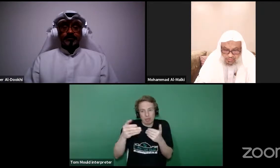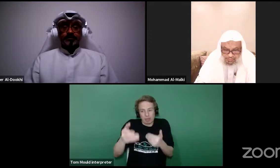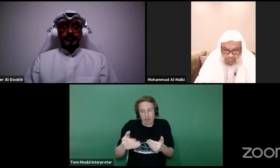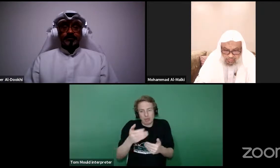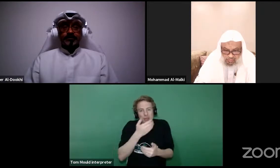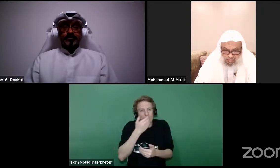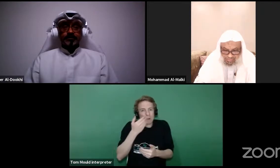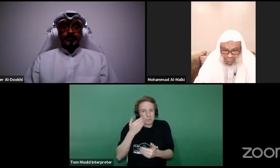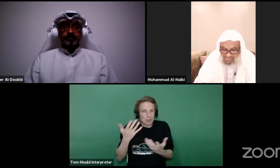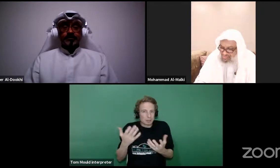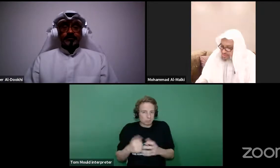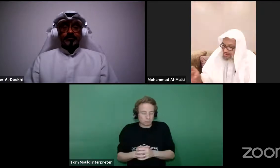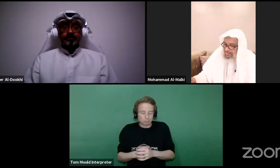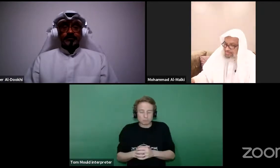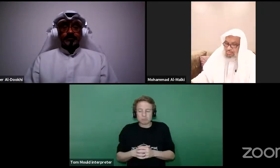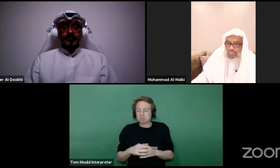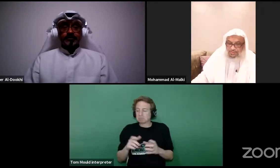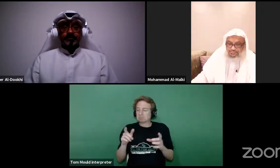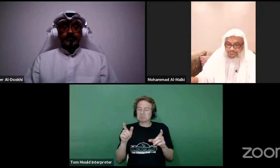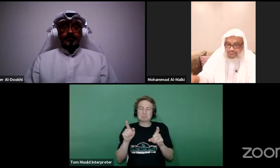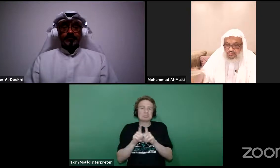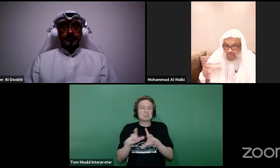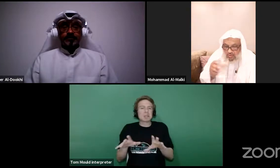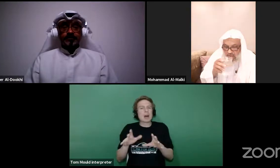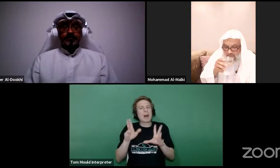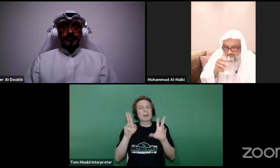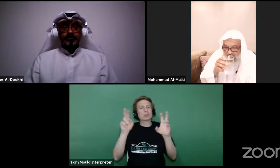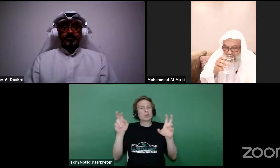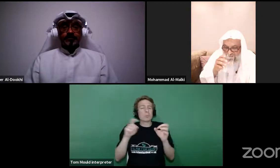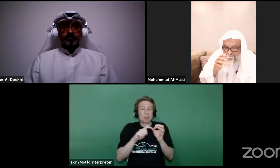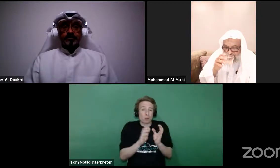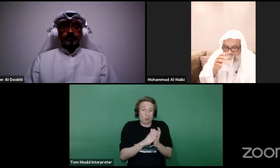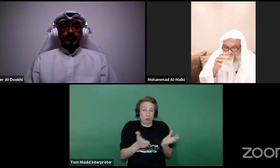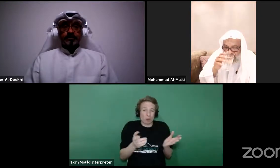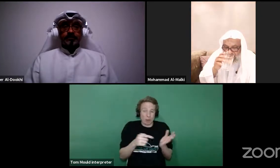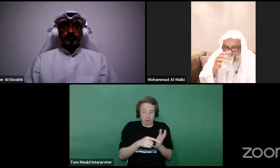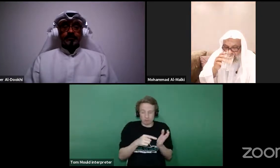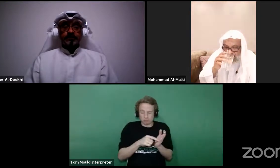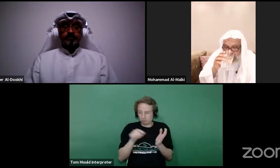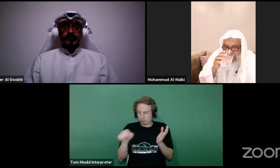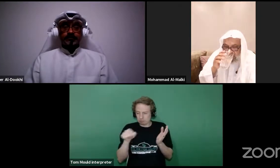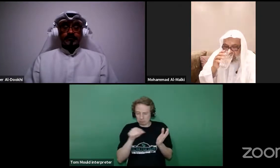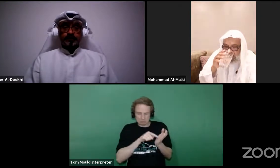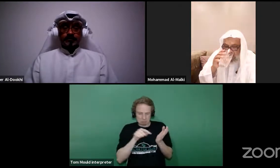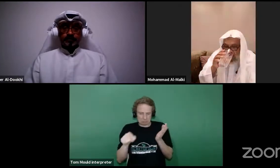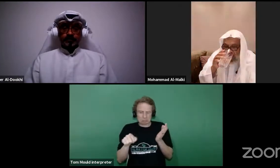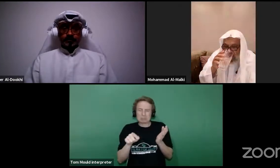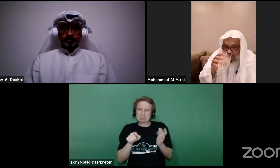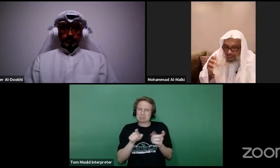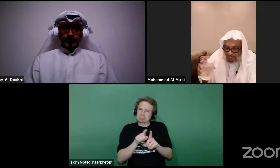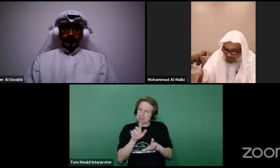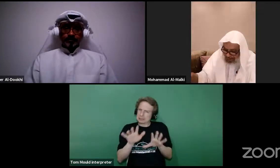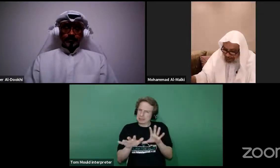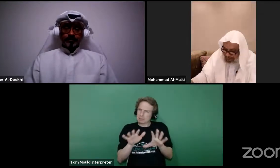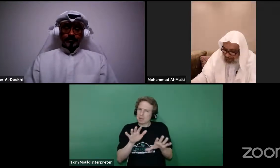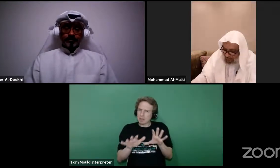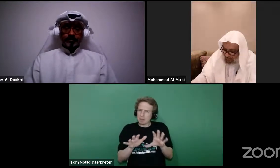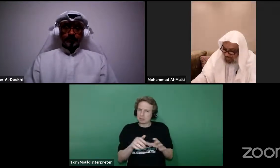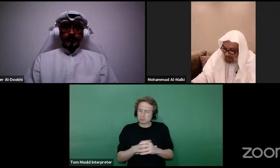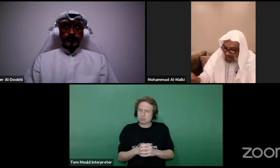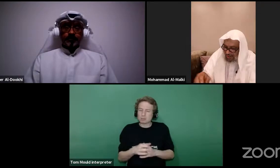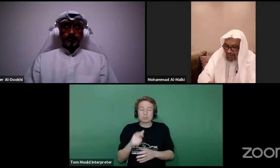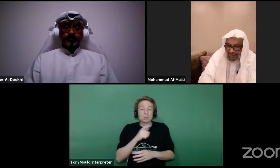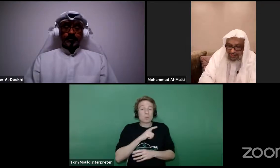as if we talk about and we explore the topic of the Quran. And that's because the Quran was